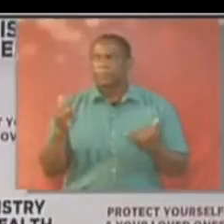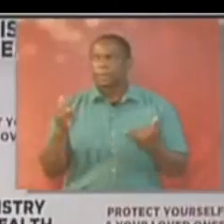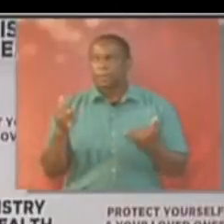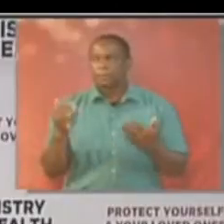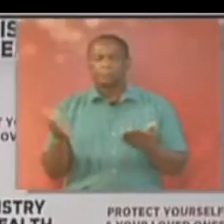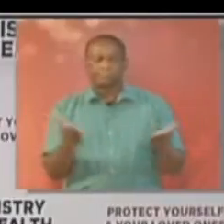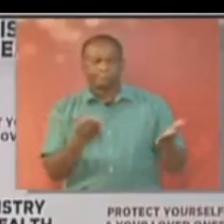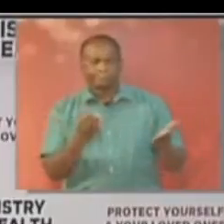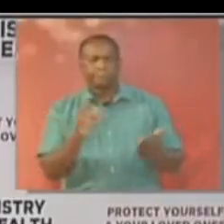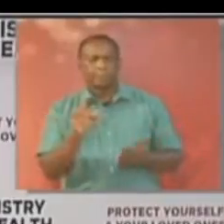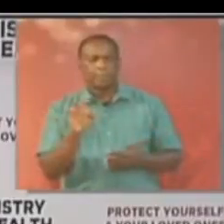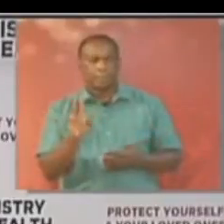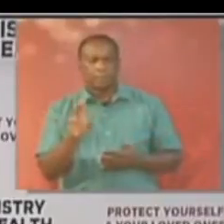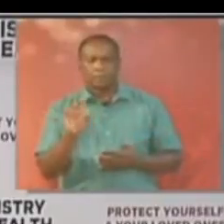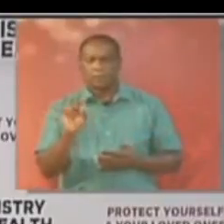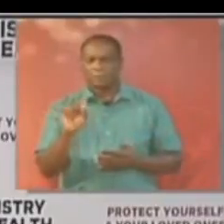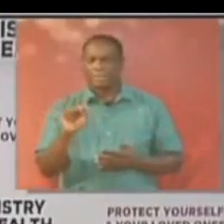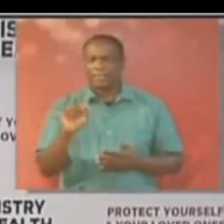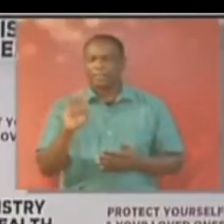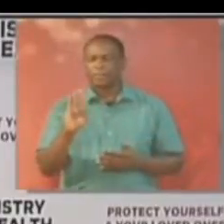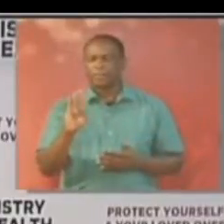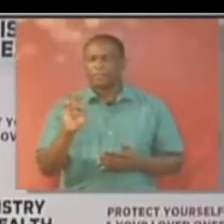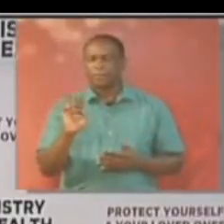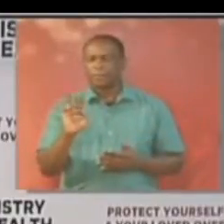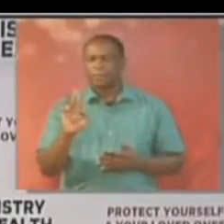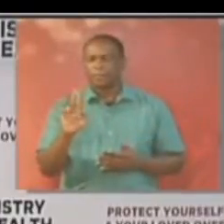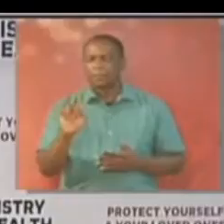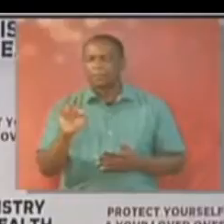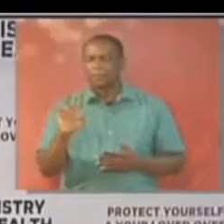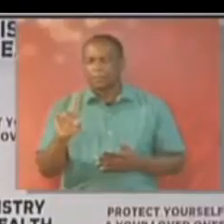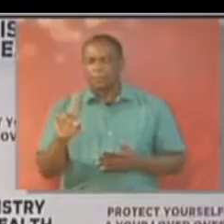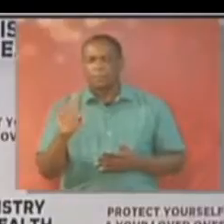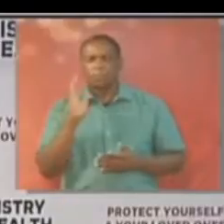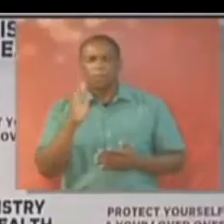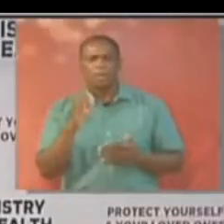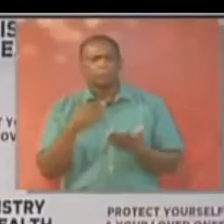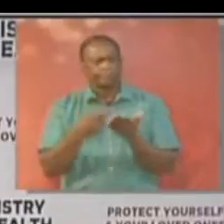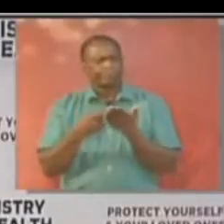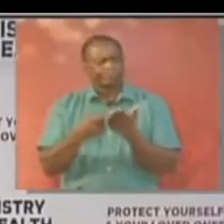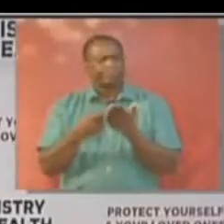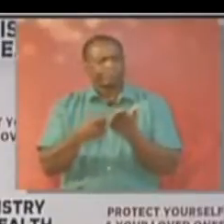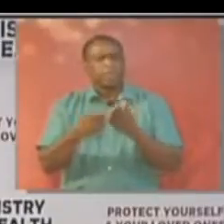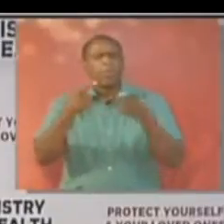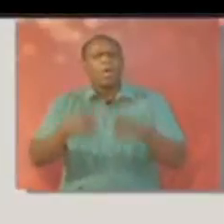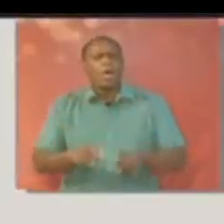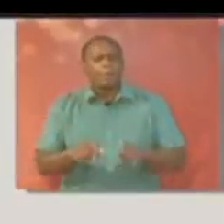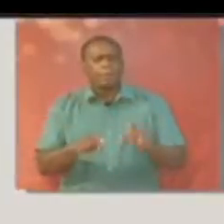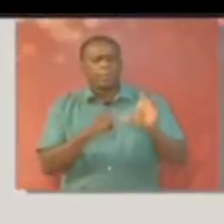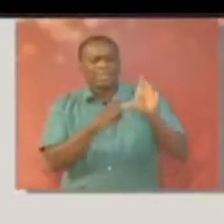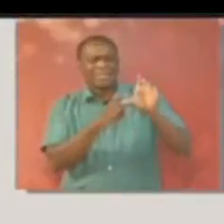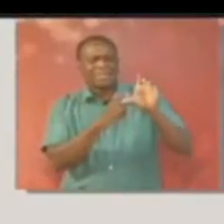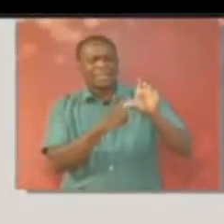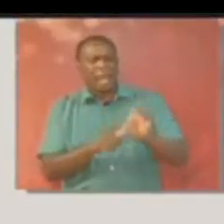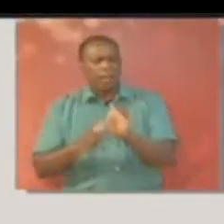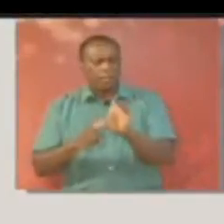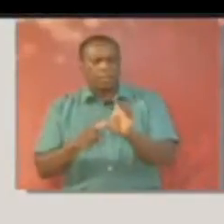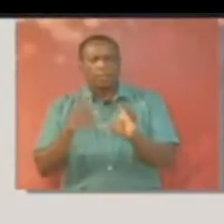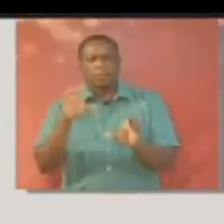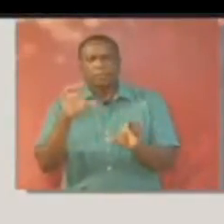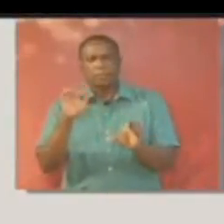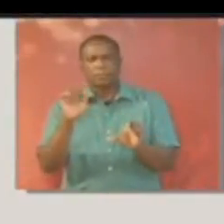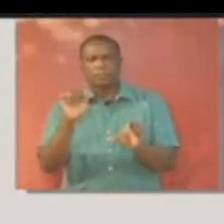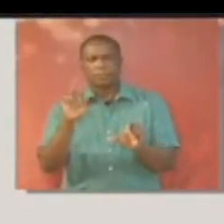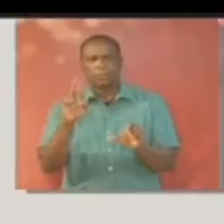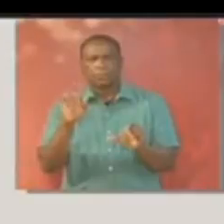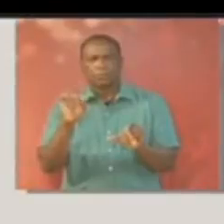how County Caroni is managing COVID-19. She will also share some health tips to ensure that our children remain safe